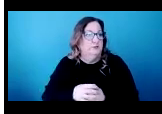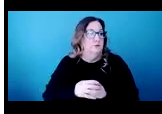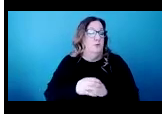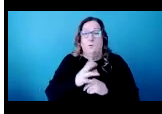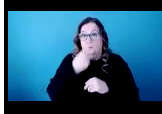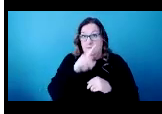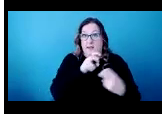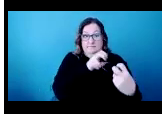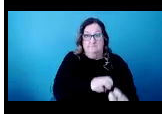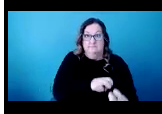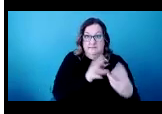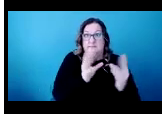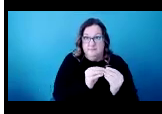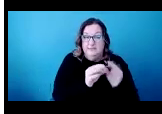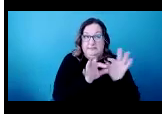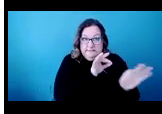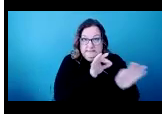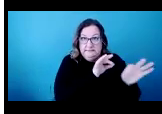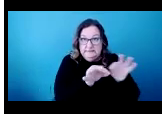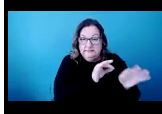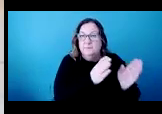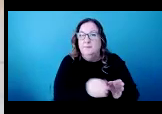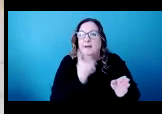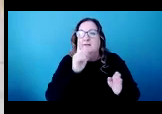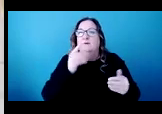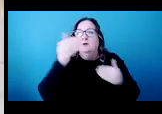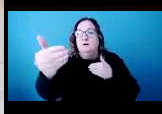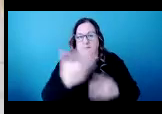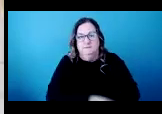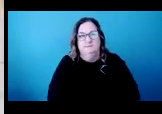you to tell you more about this issue, something like that.